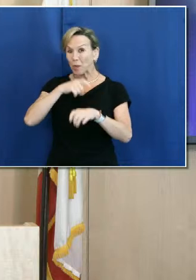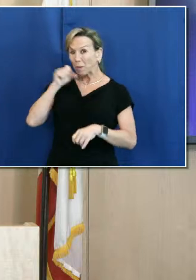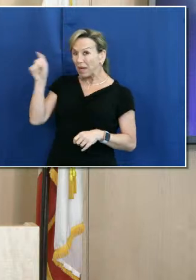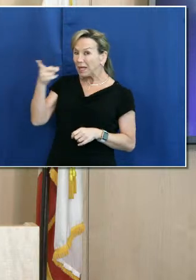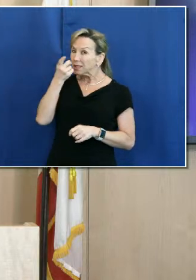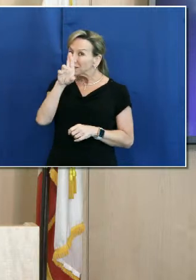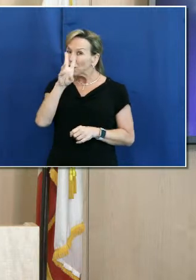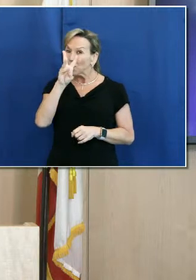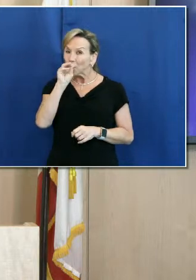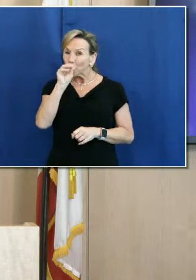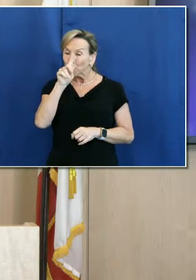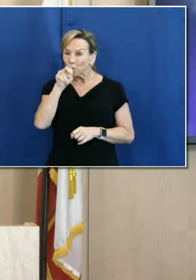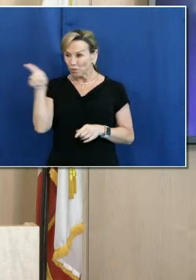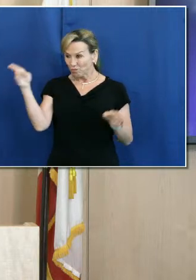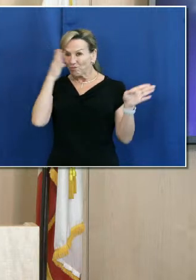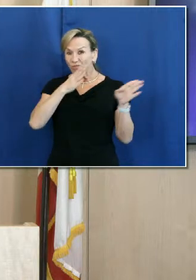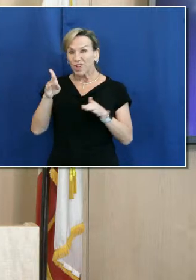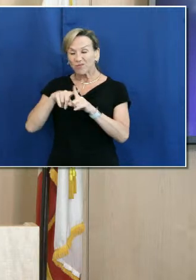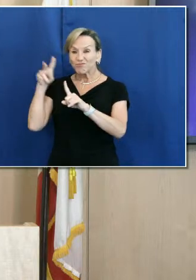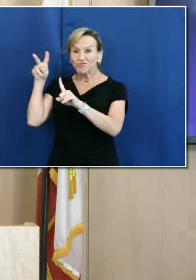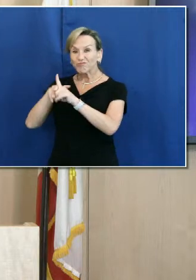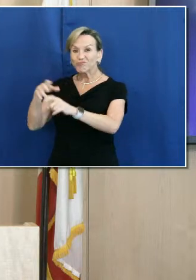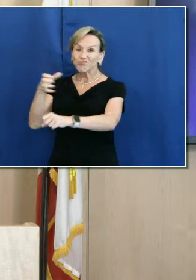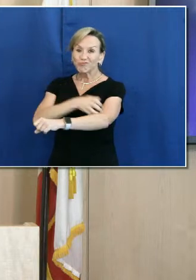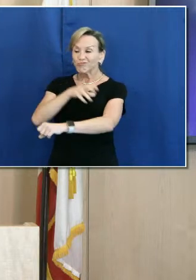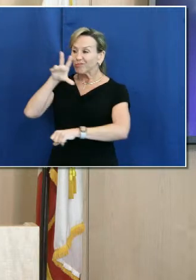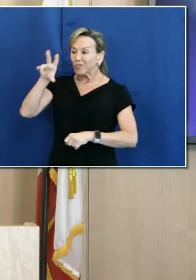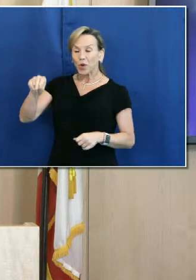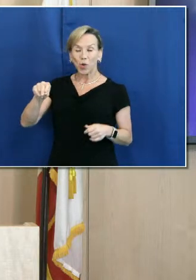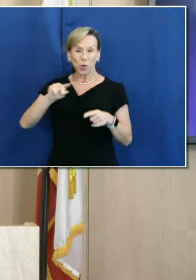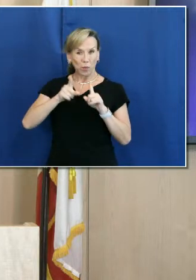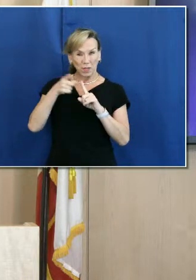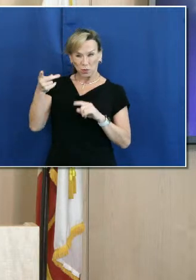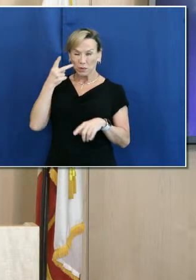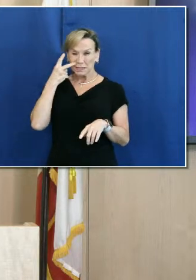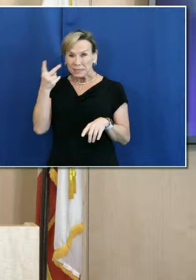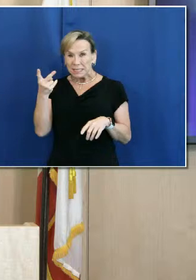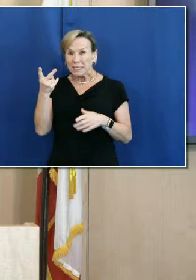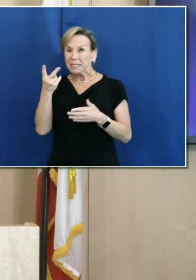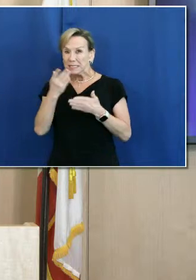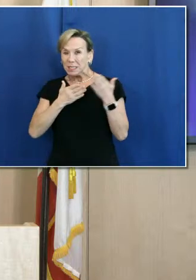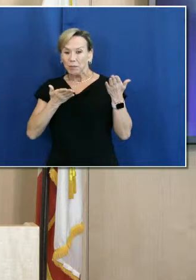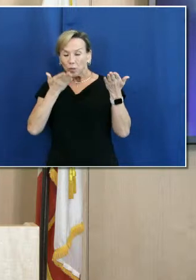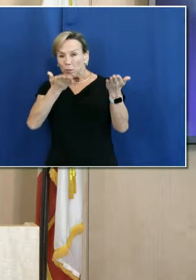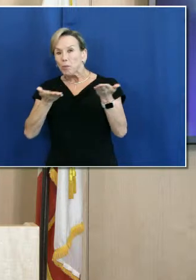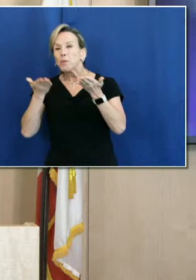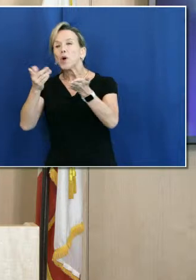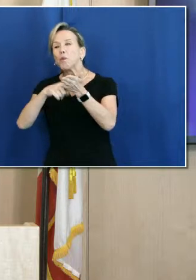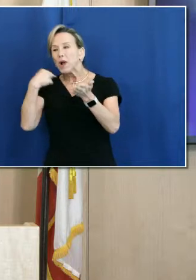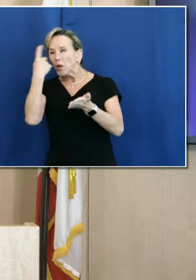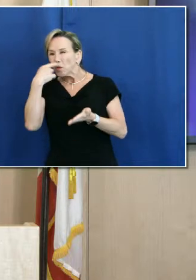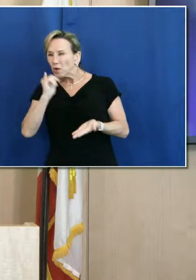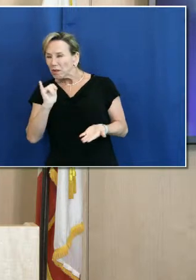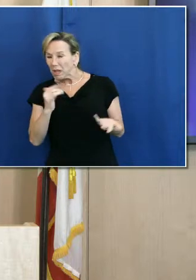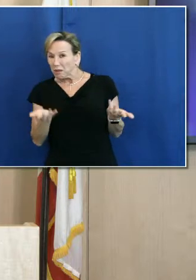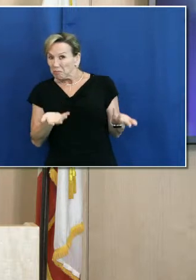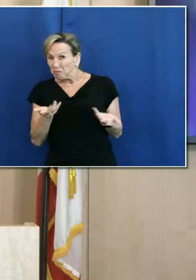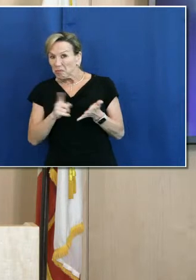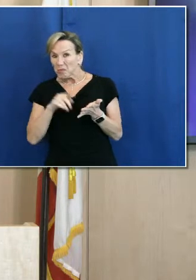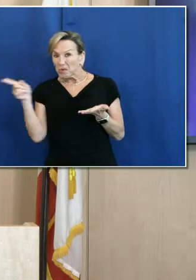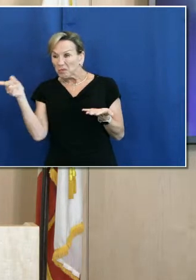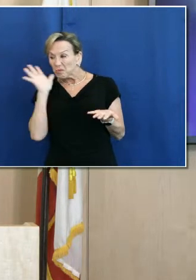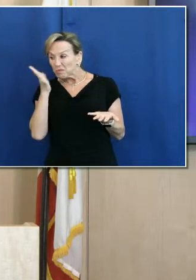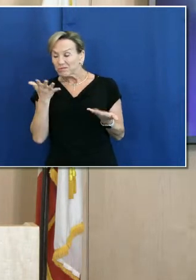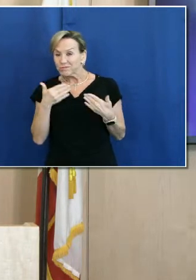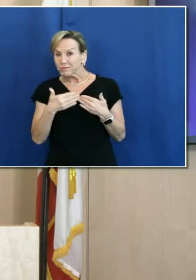to use that power when the guidance is released, especially because you've seen some proposals of what the guidance could be? Okay,